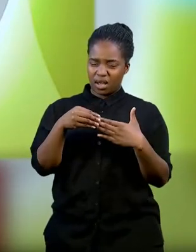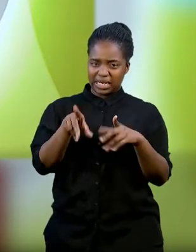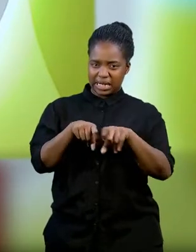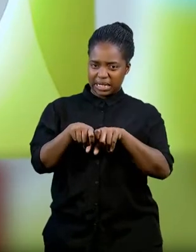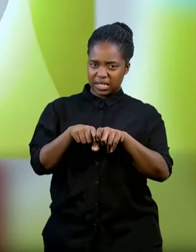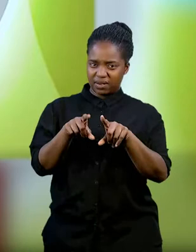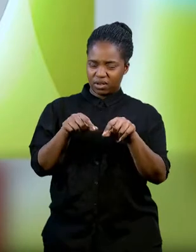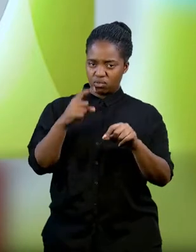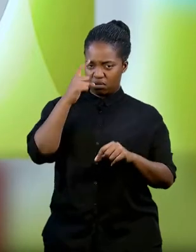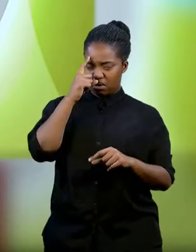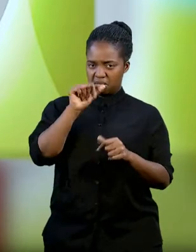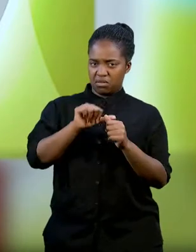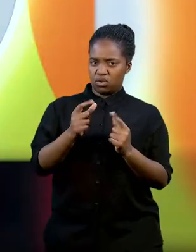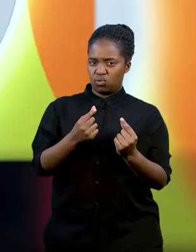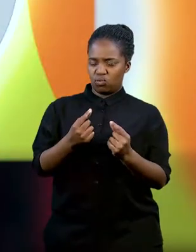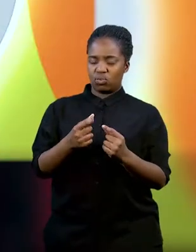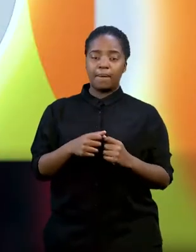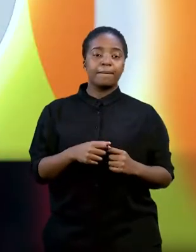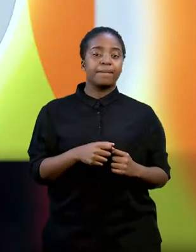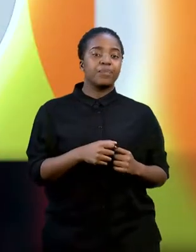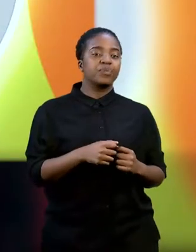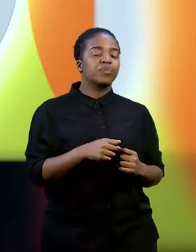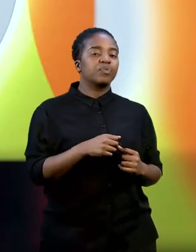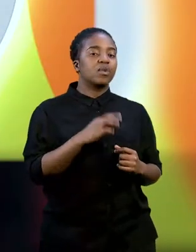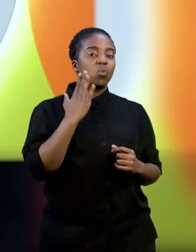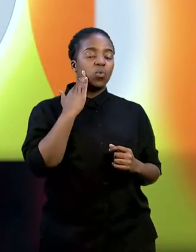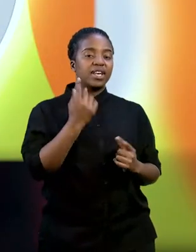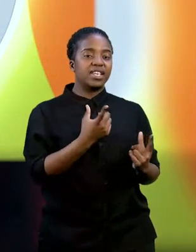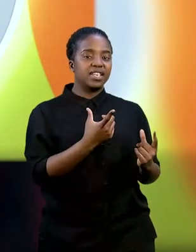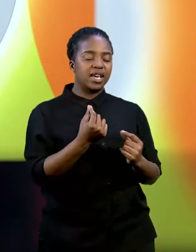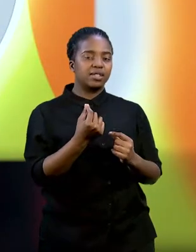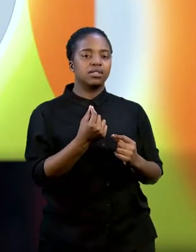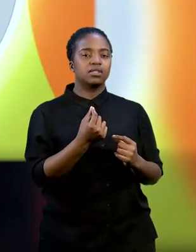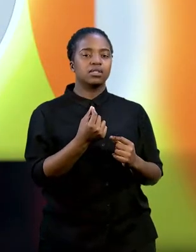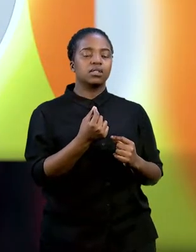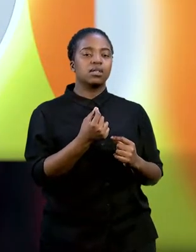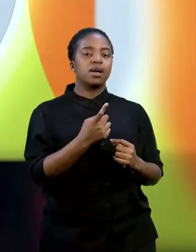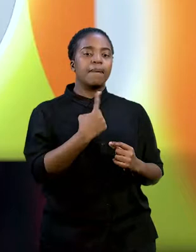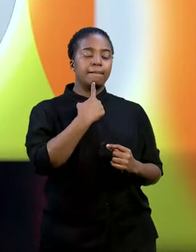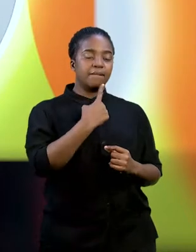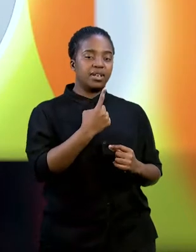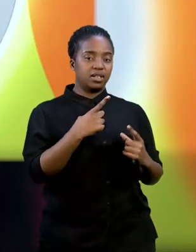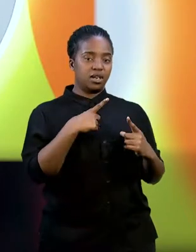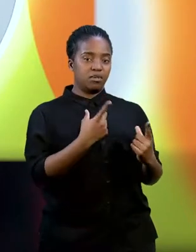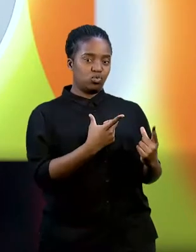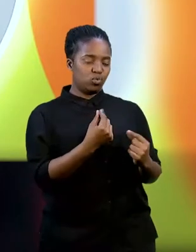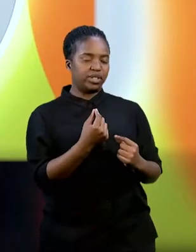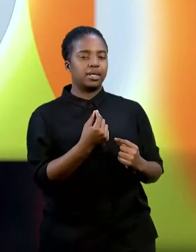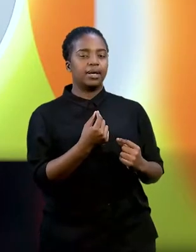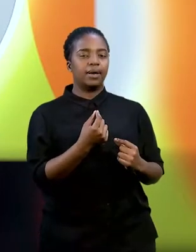after testing go bona gore o tlhoka operation e? Ka nako e ke tshwarang 7 ba disedilo etsa operation